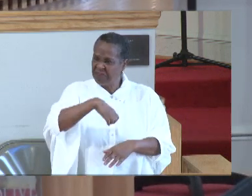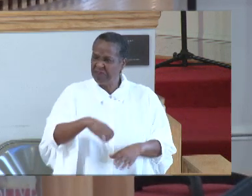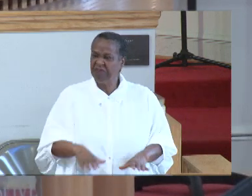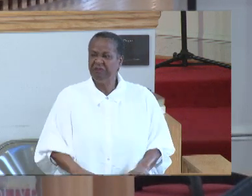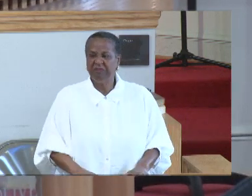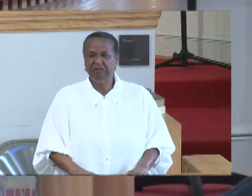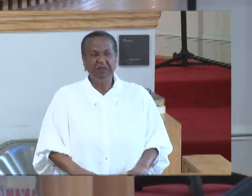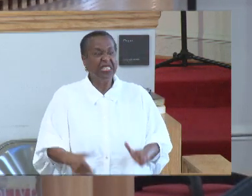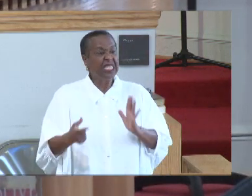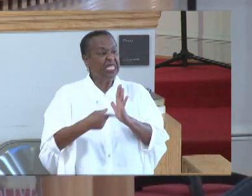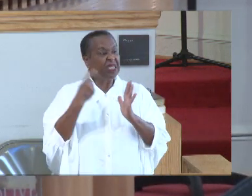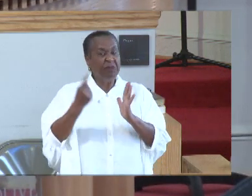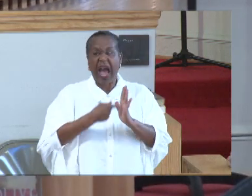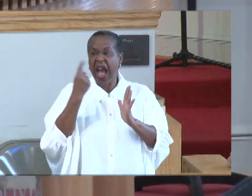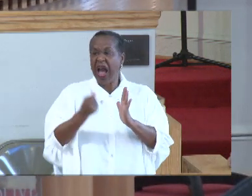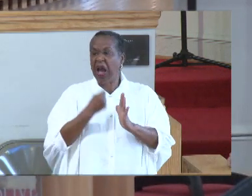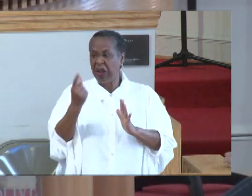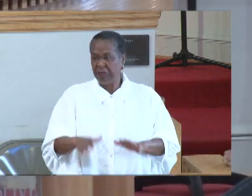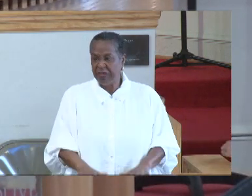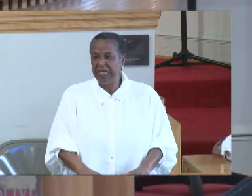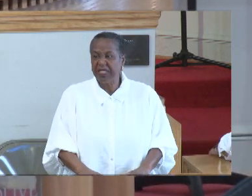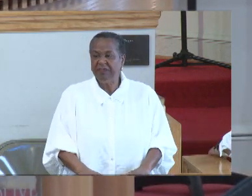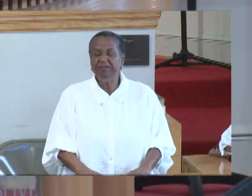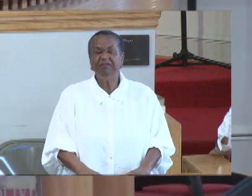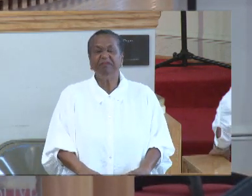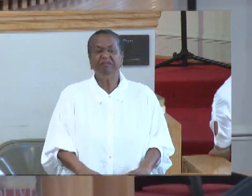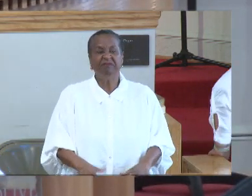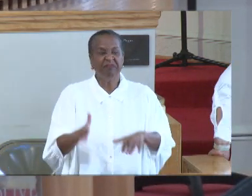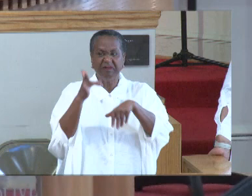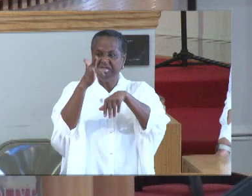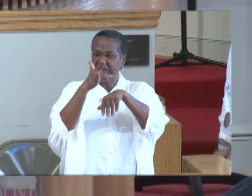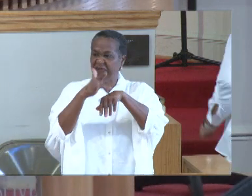and sometimes even void.